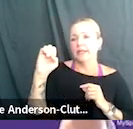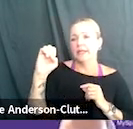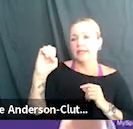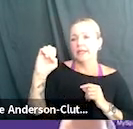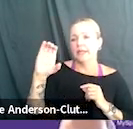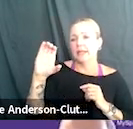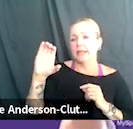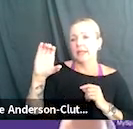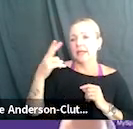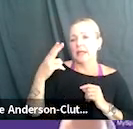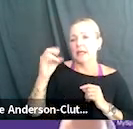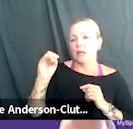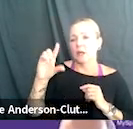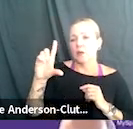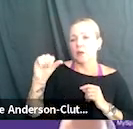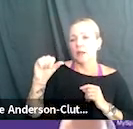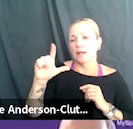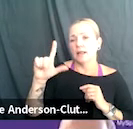criteria for